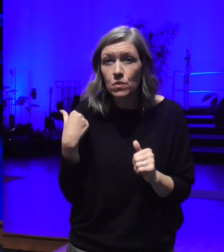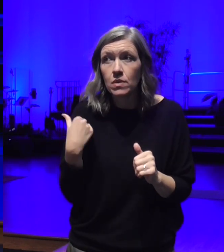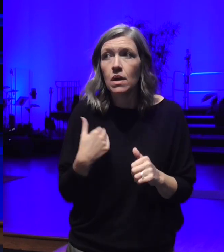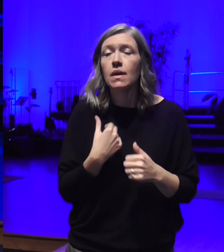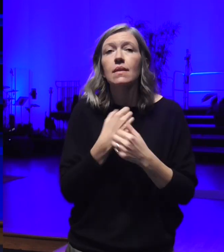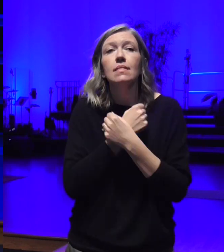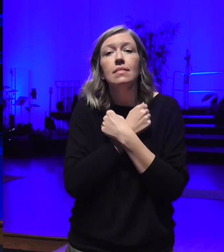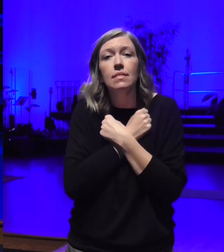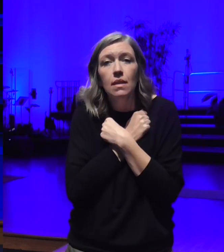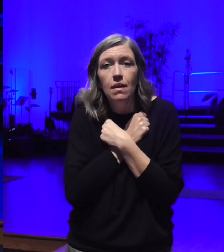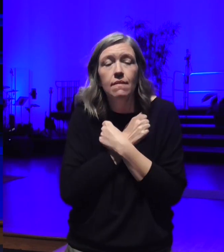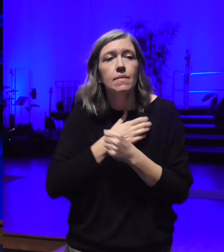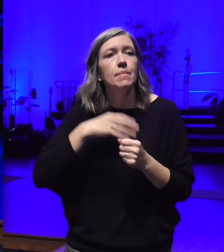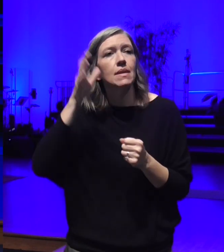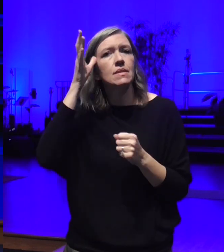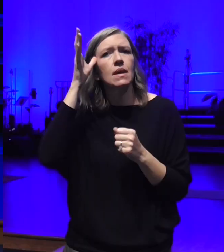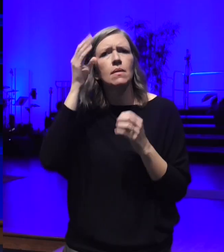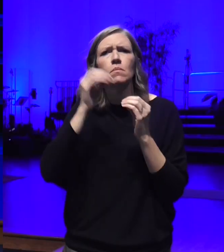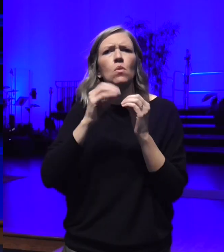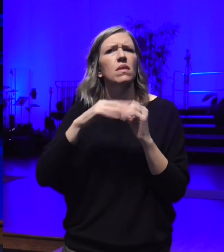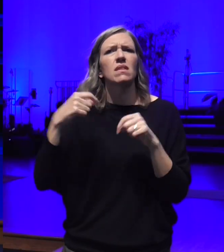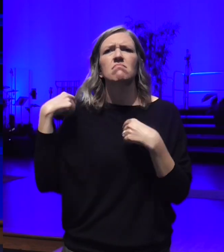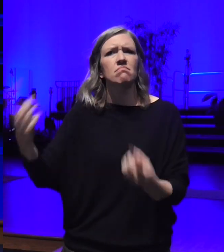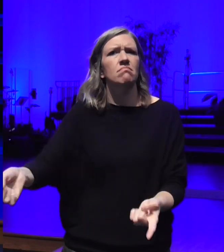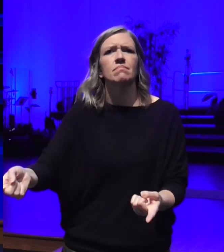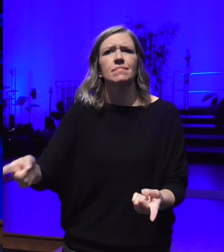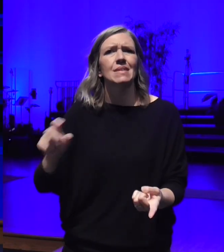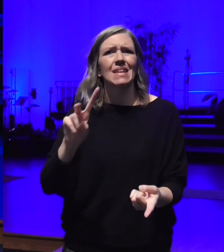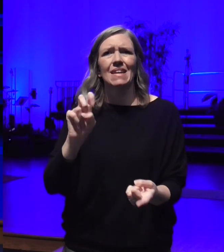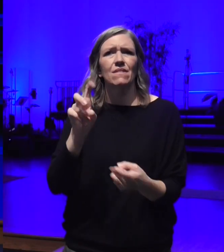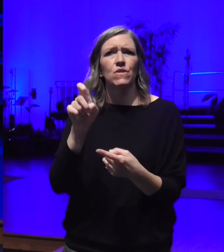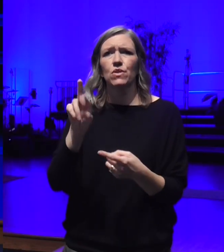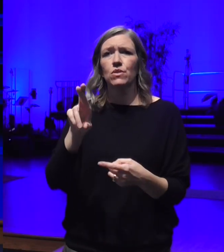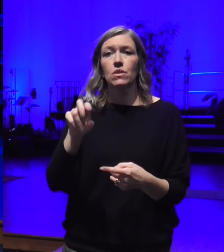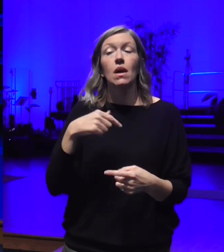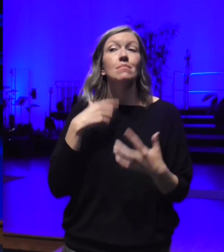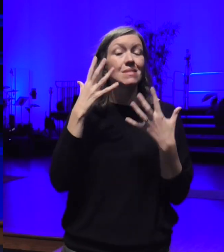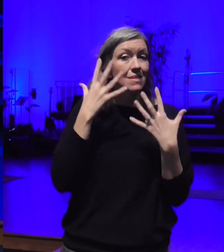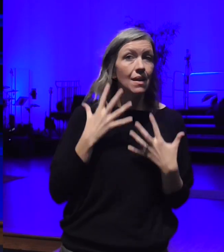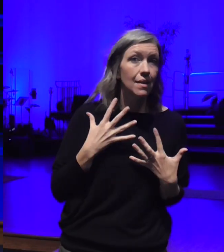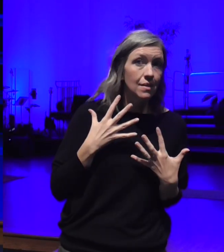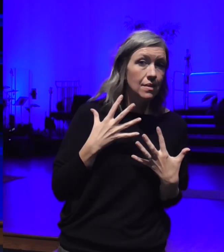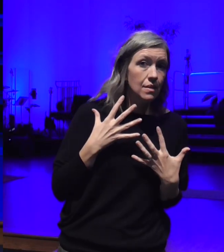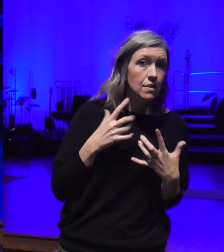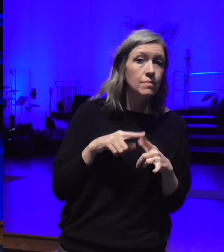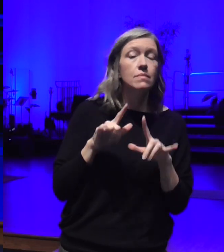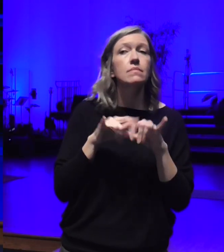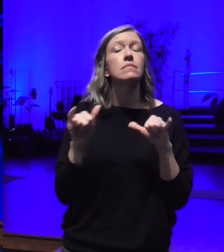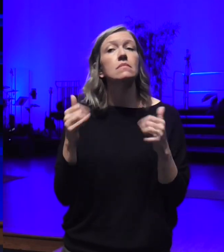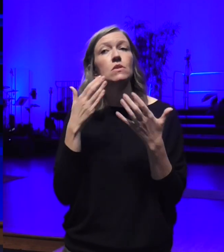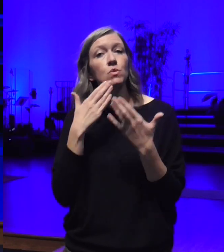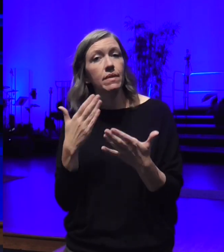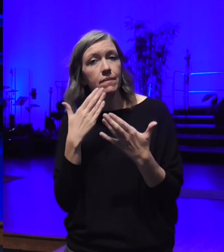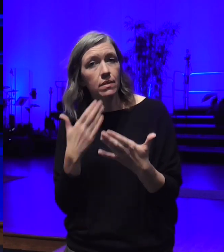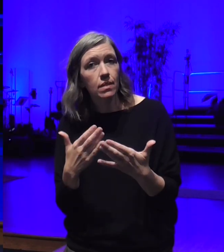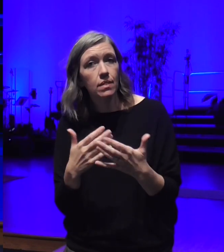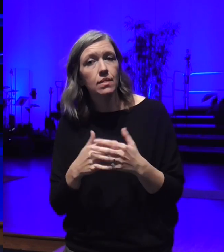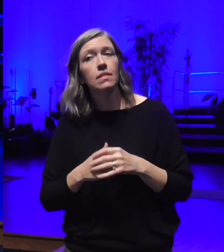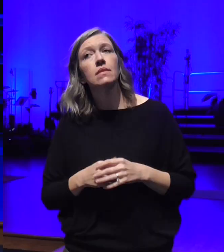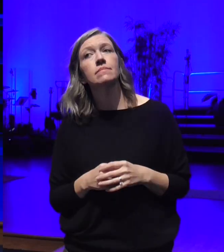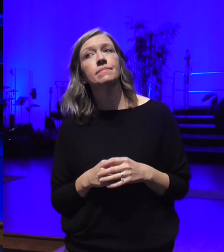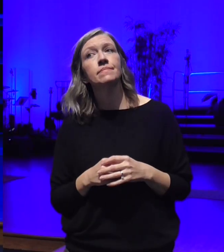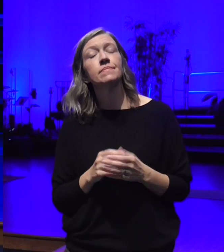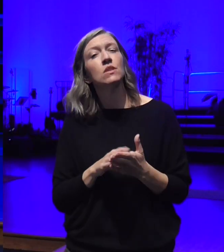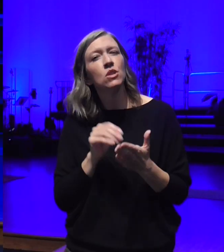love my dad more than ever before. I am so sad, but so grateful. Learning